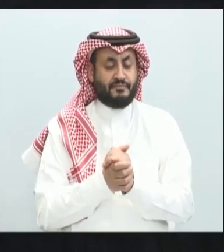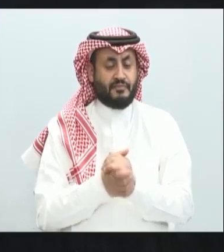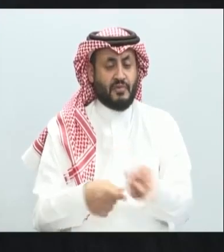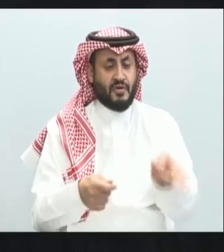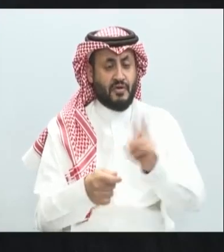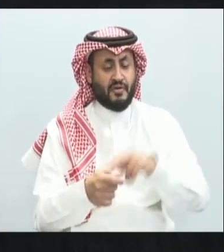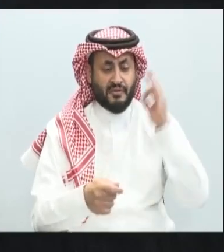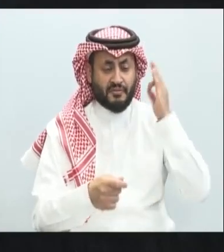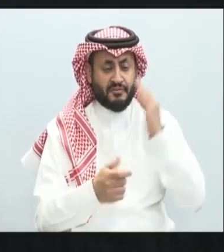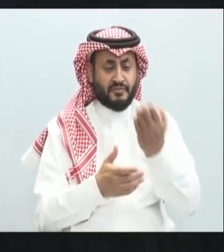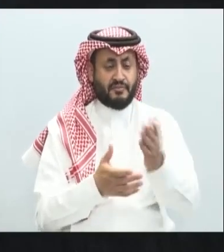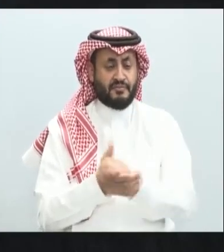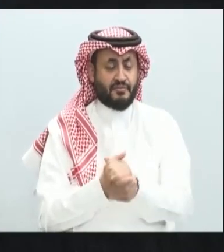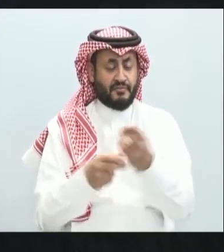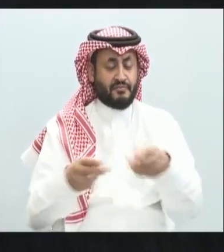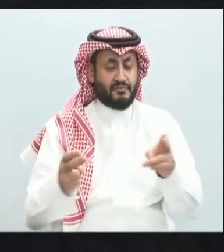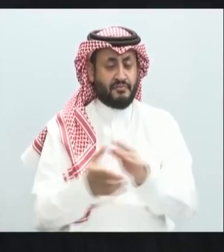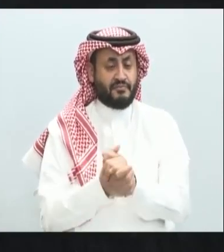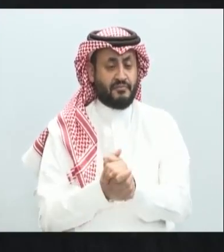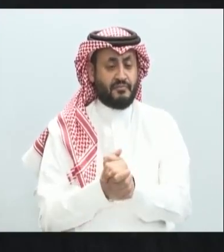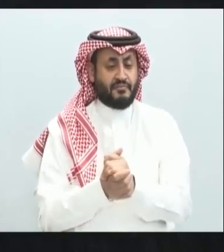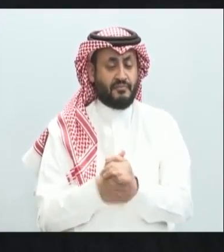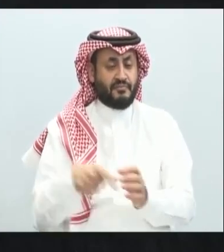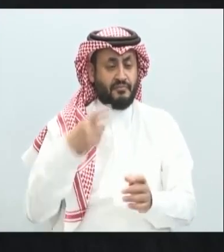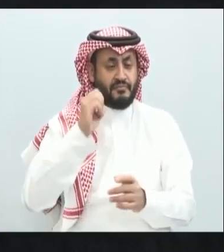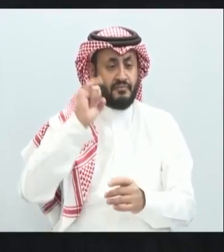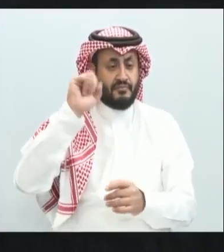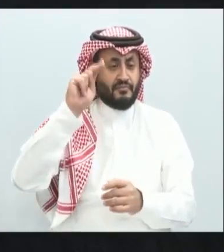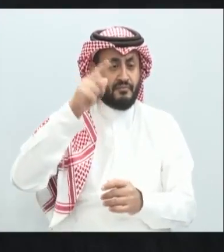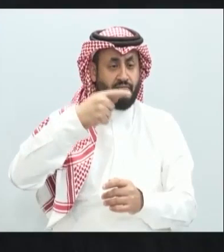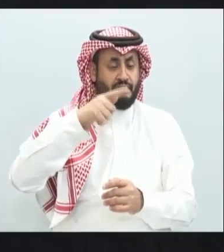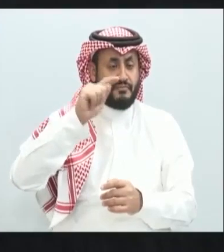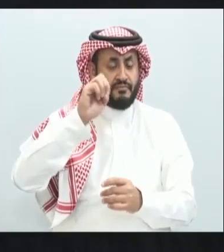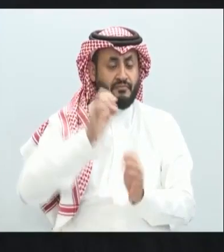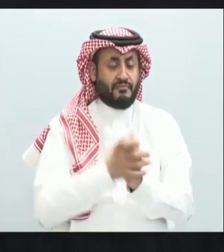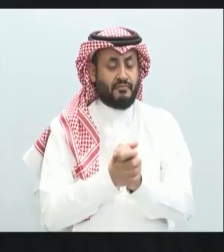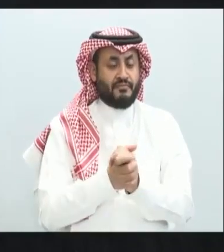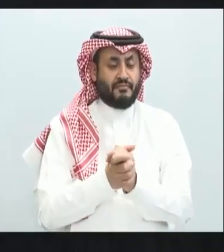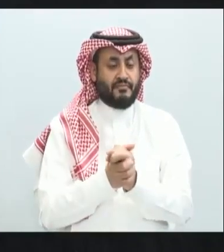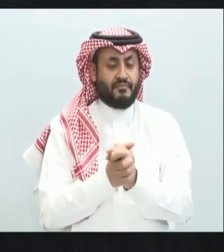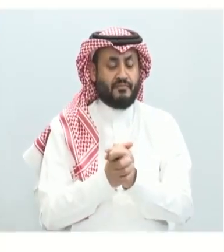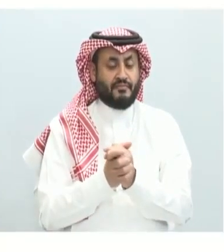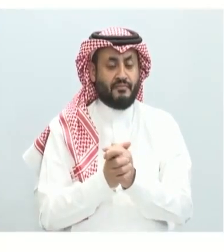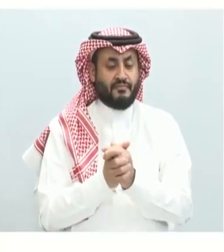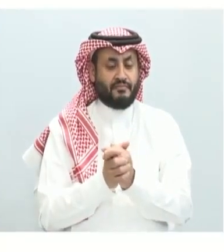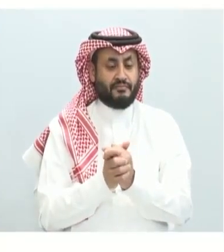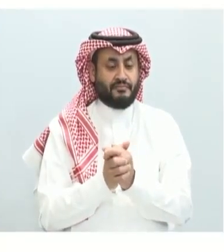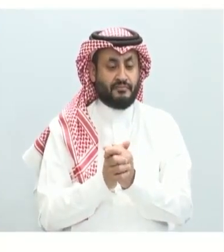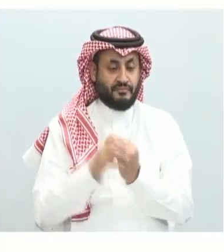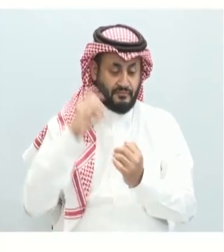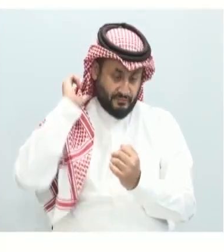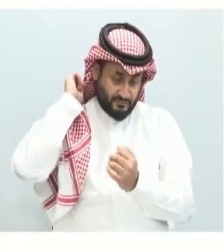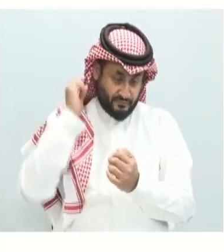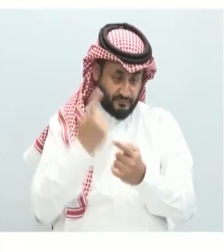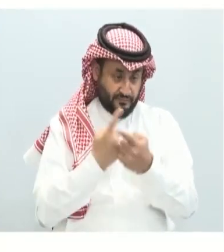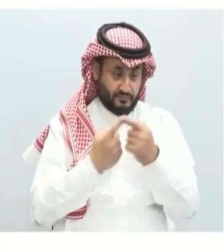more time to this chant about going to, and then we will back again.